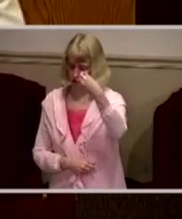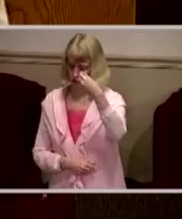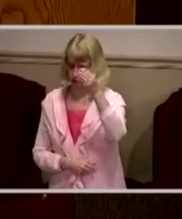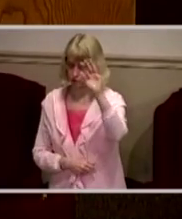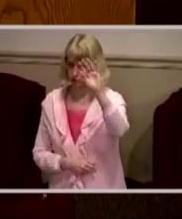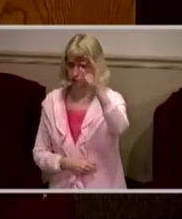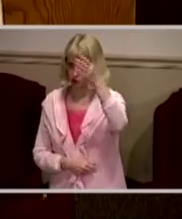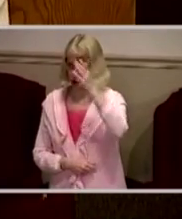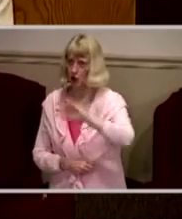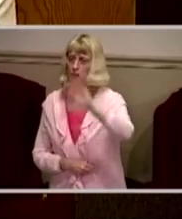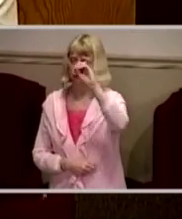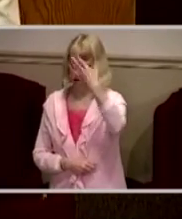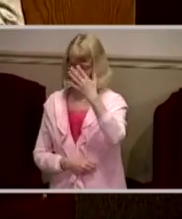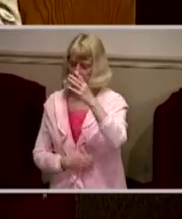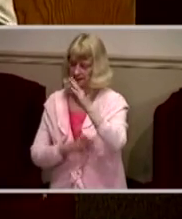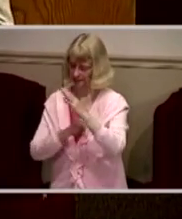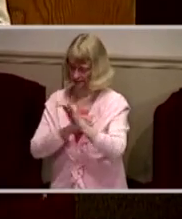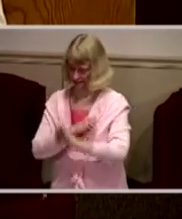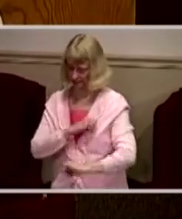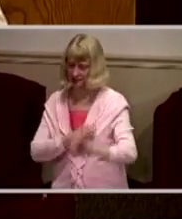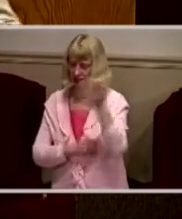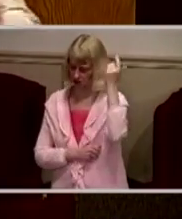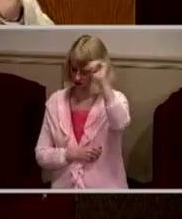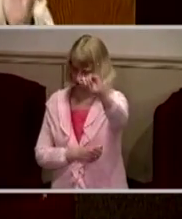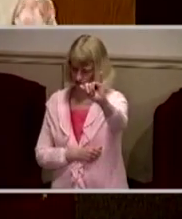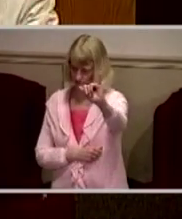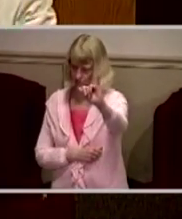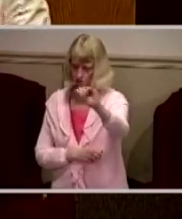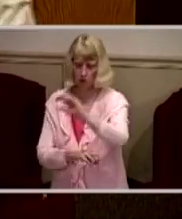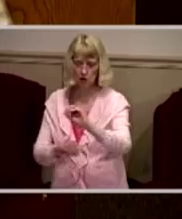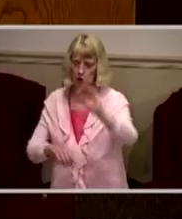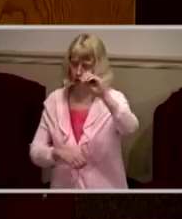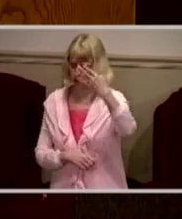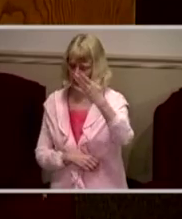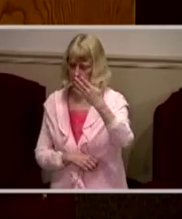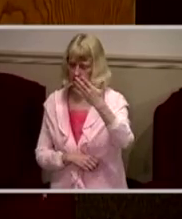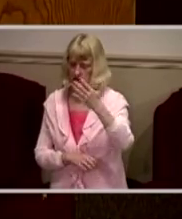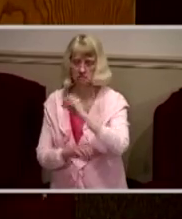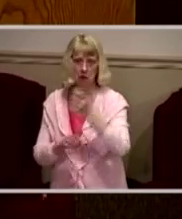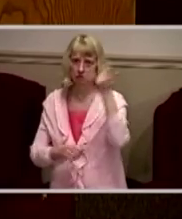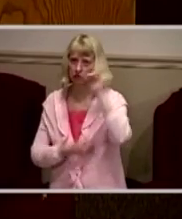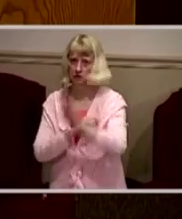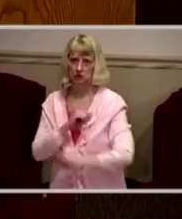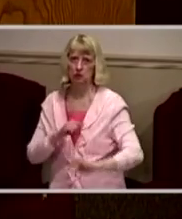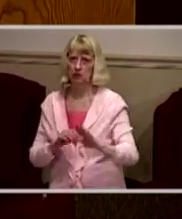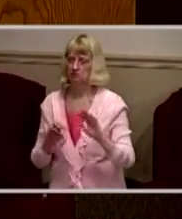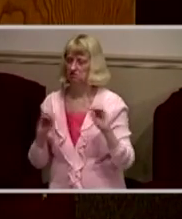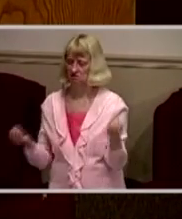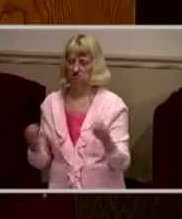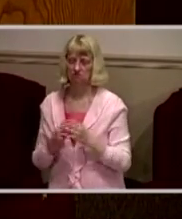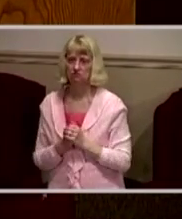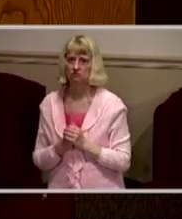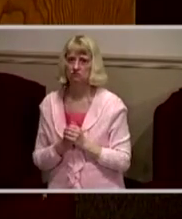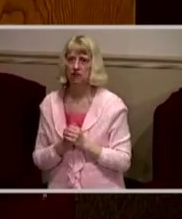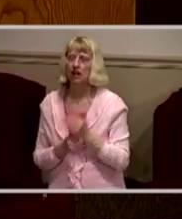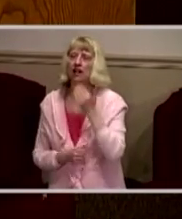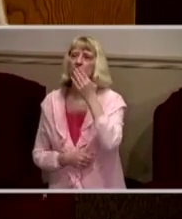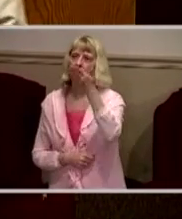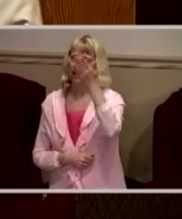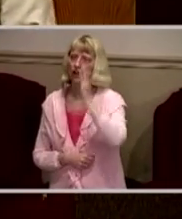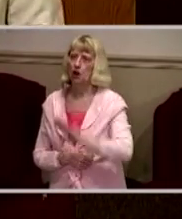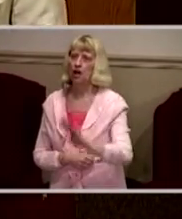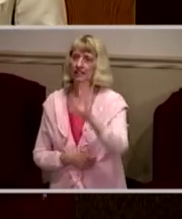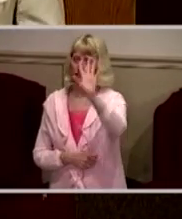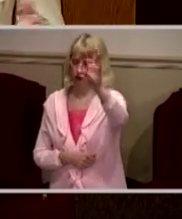we are eternally secure. Ladies and gentlemen, no grace, no eternal security. But thank God for